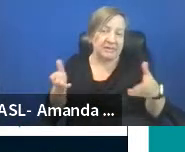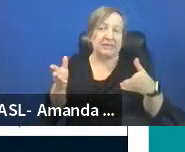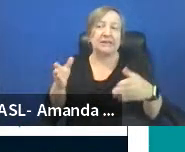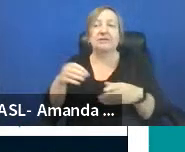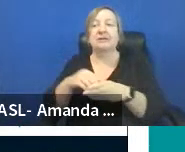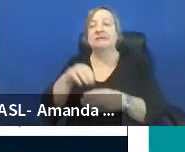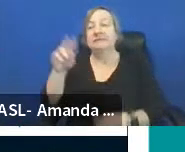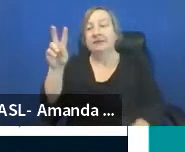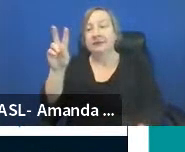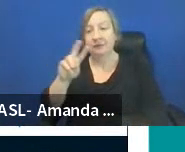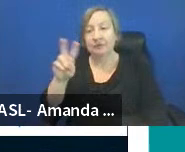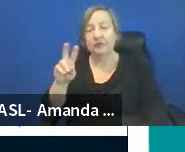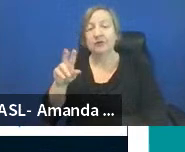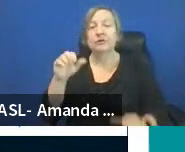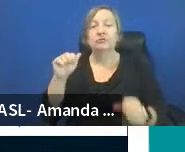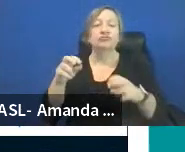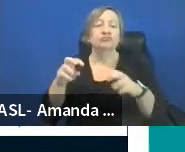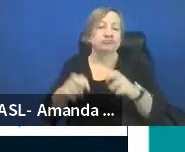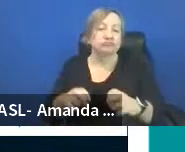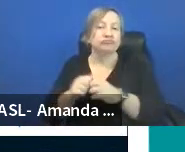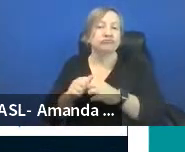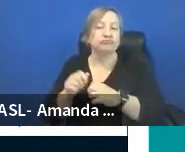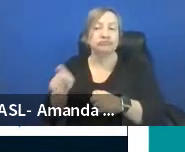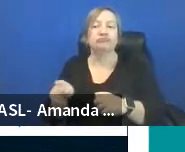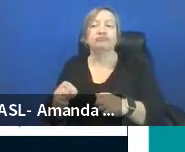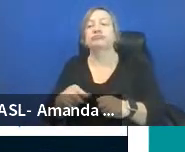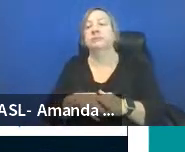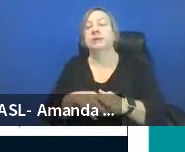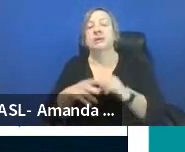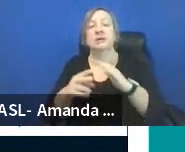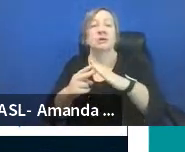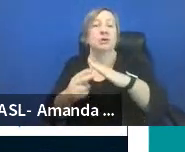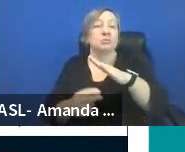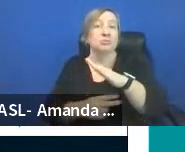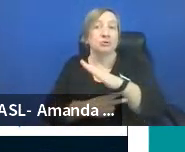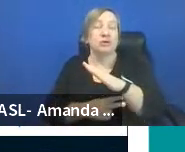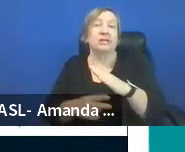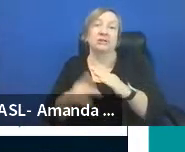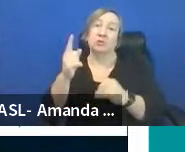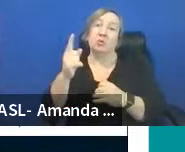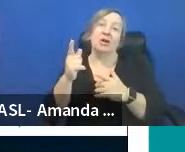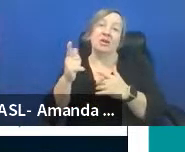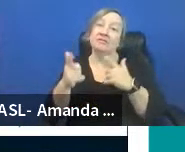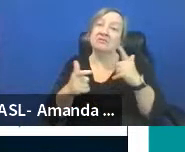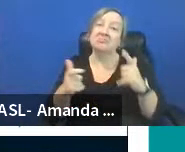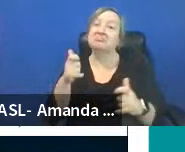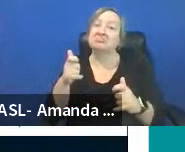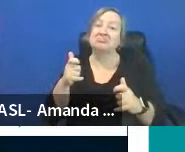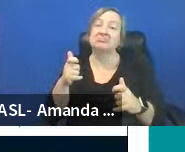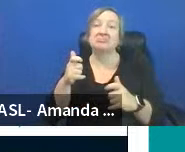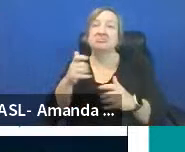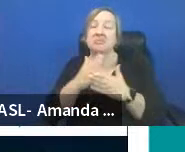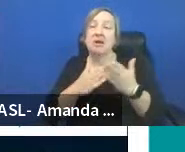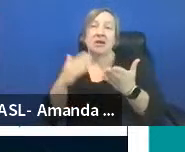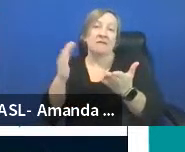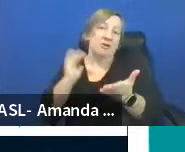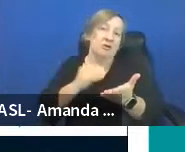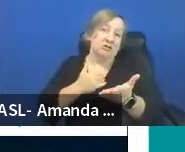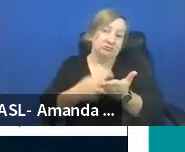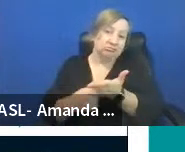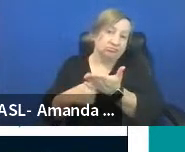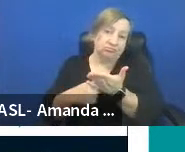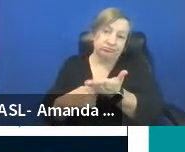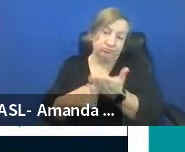Vancouver were able to sit down with him, and the bridge was one of the prominent parts of that discussion.